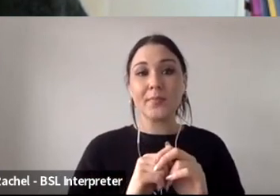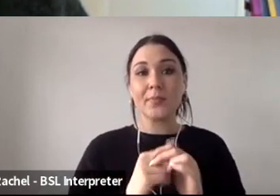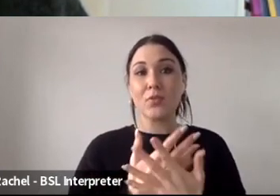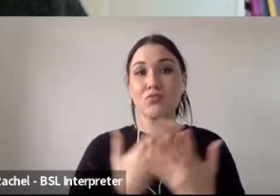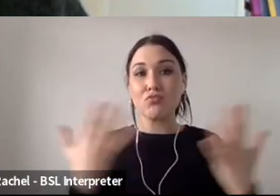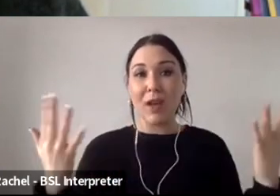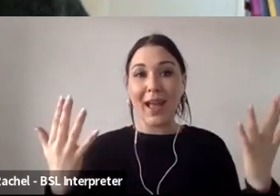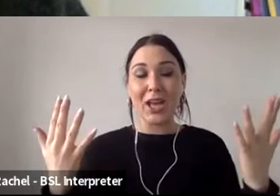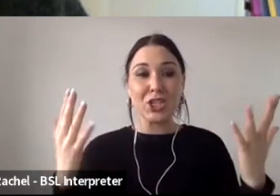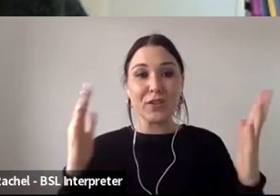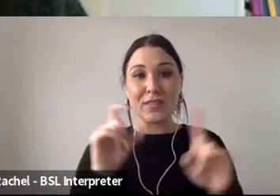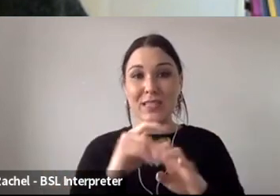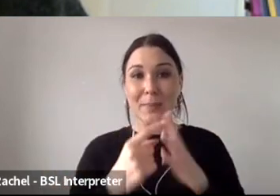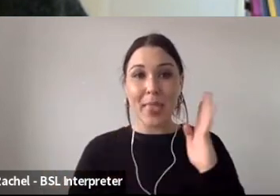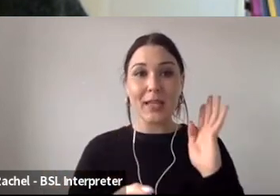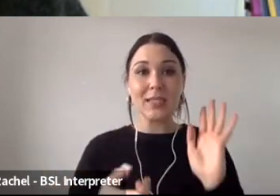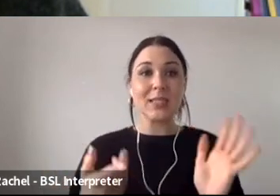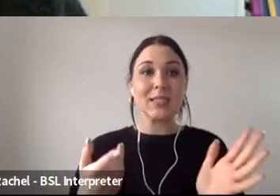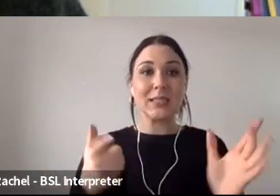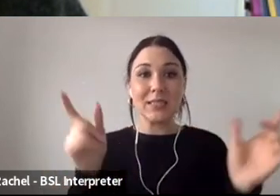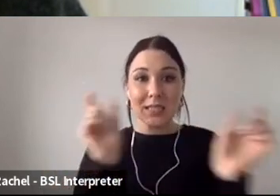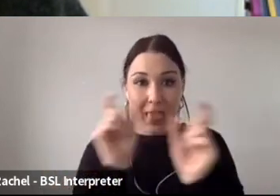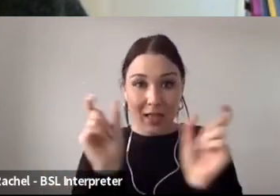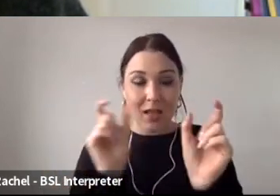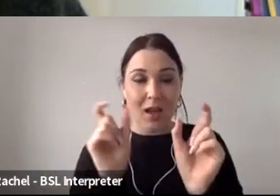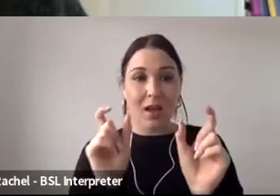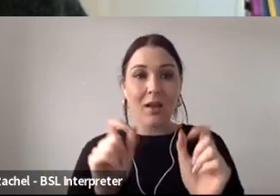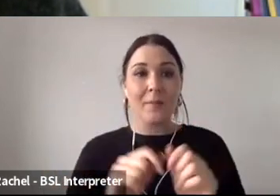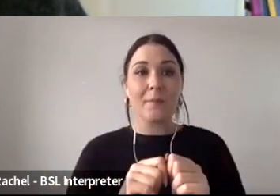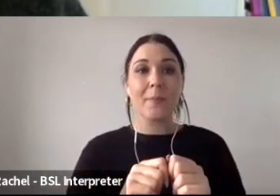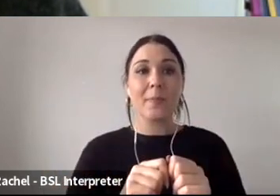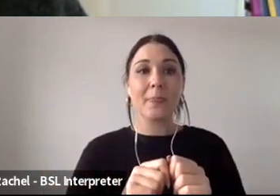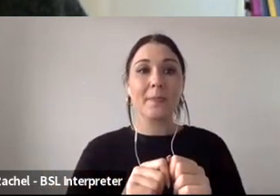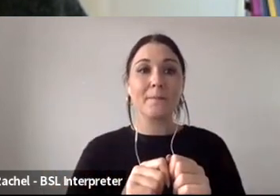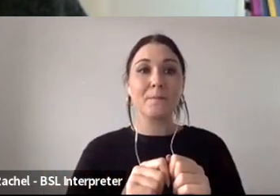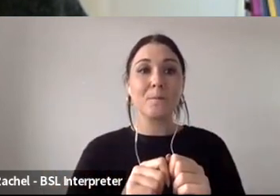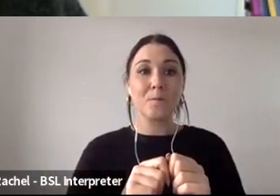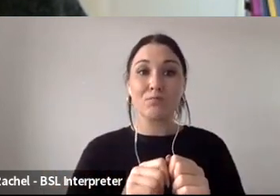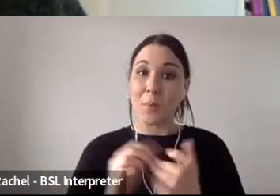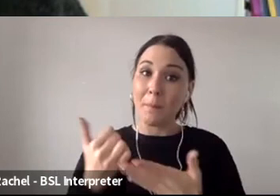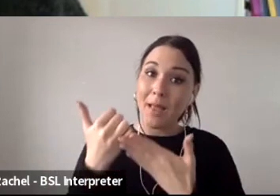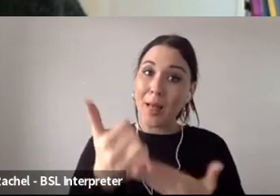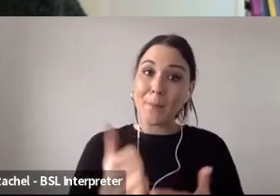of disabilities, and I know there is one on dyslexia, which might help